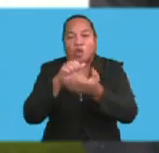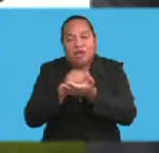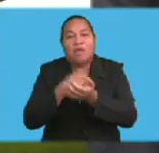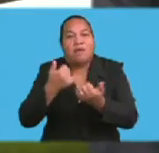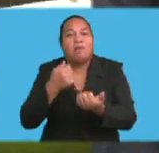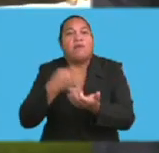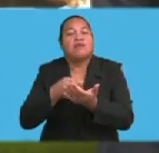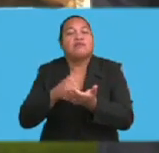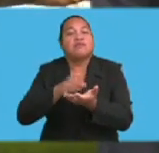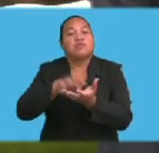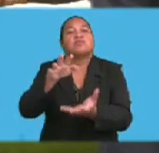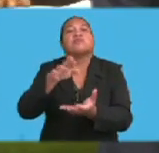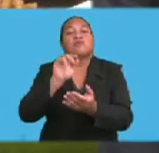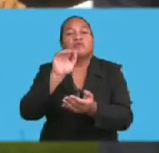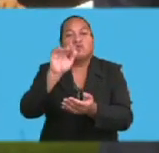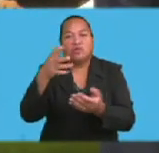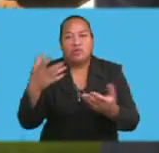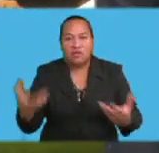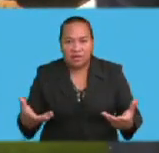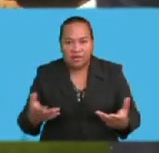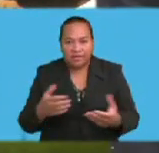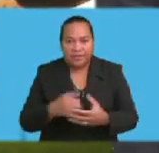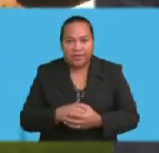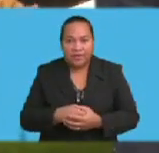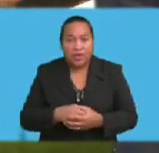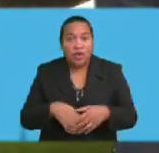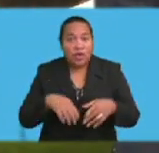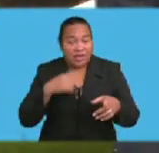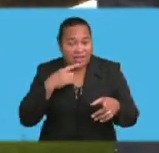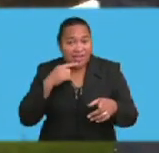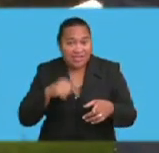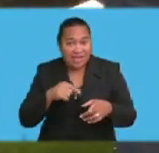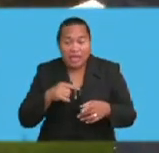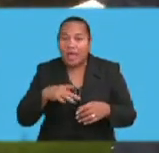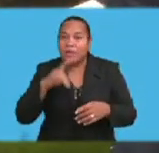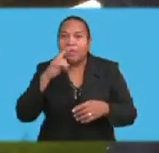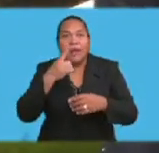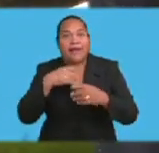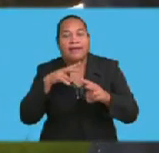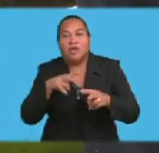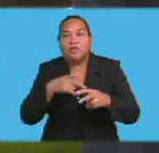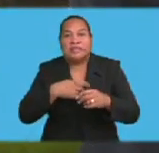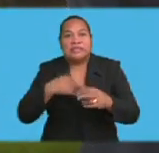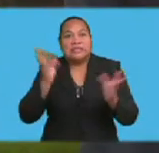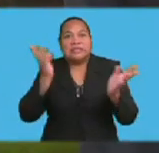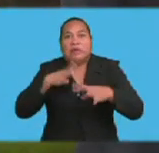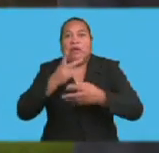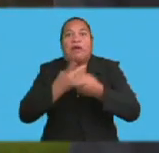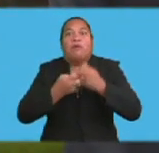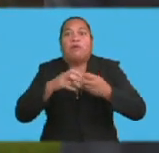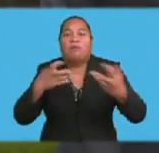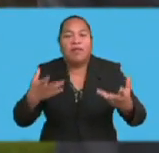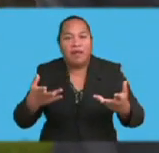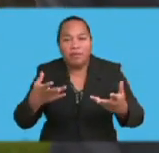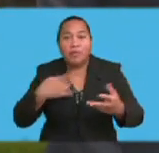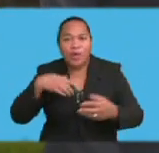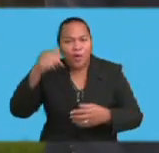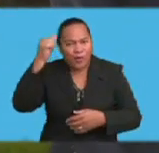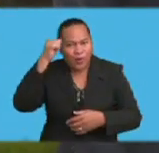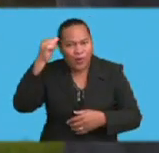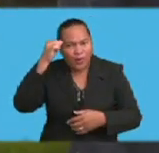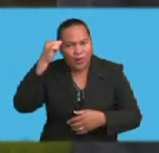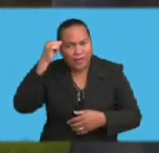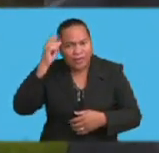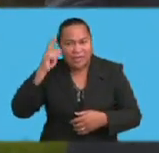and pay FNPF members when they retire. This would have been, of course, a financial disaster for Fiji because FNPF, Madam Speaker, as we all know,